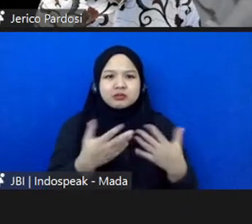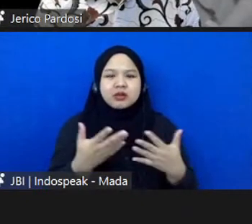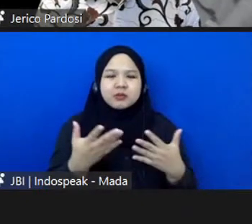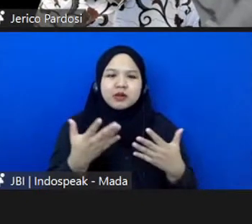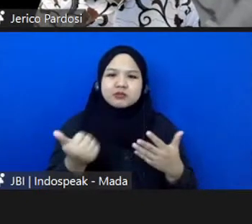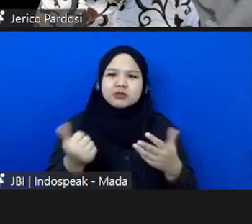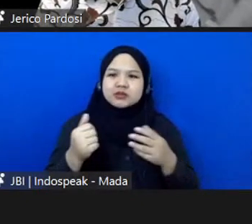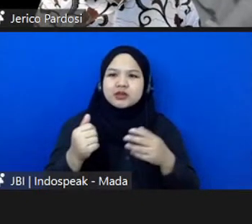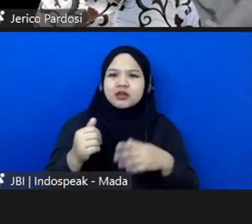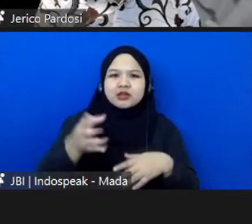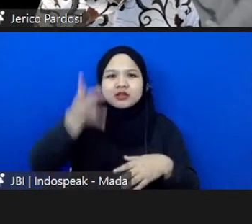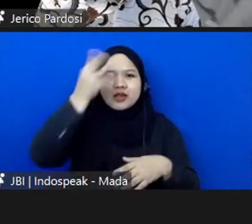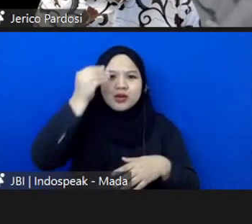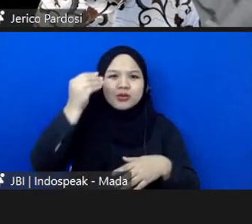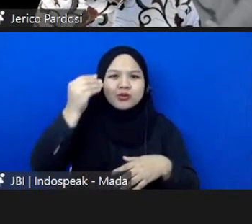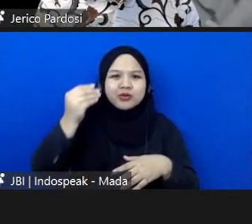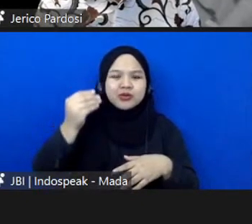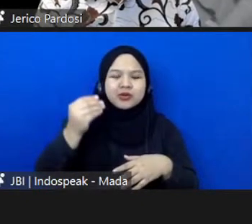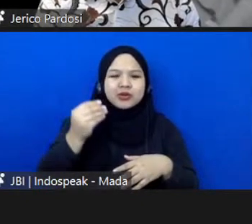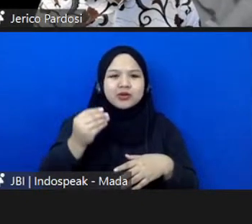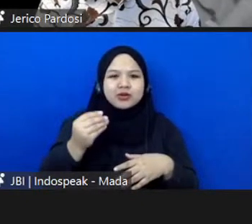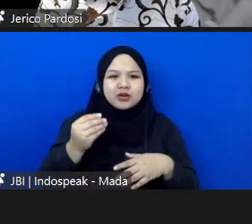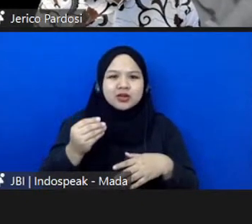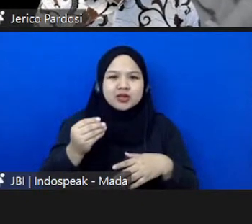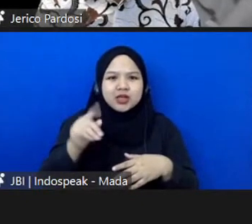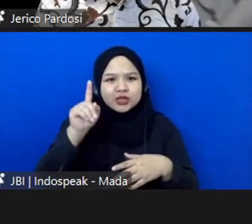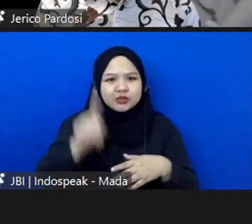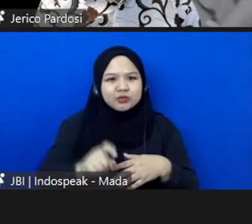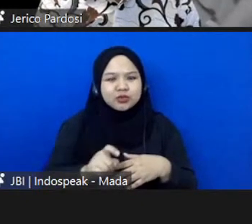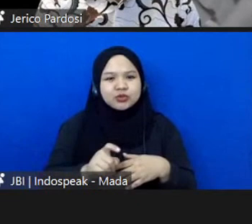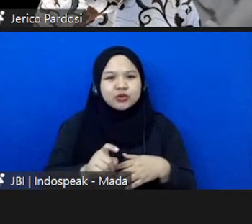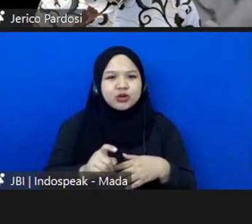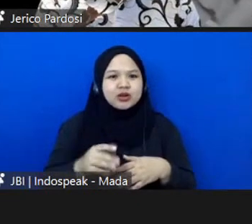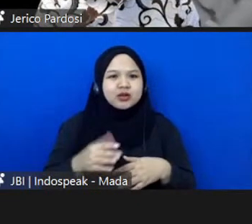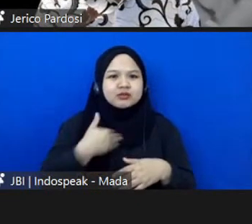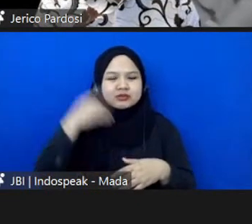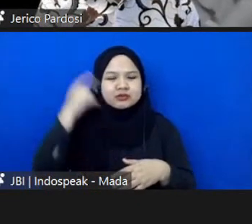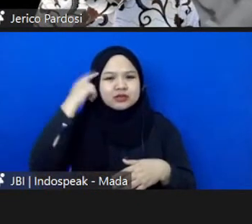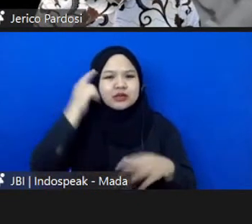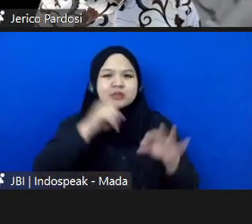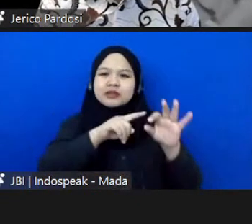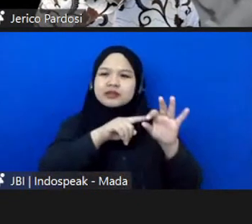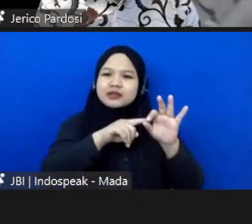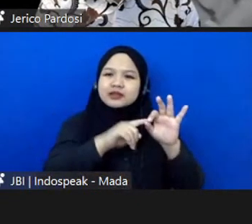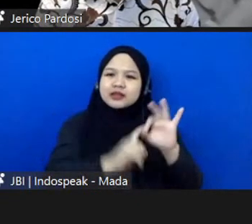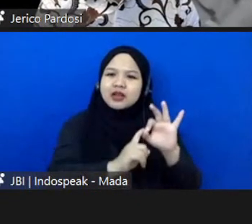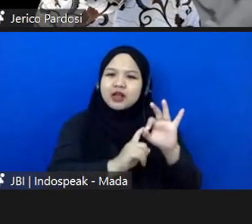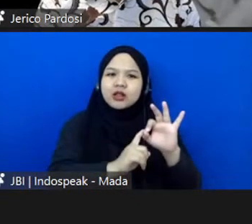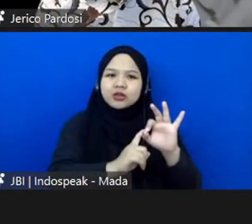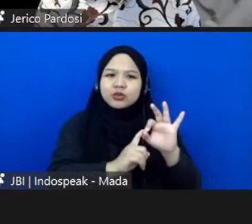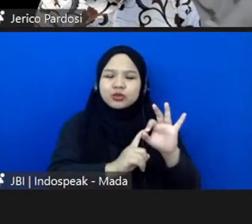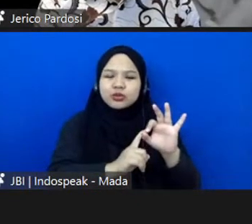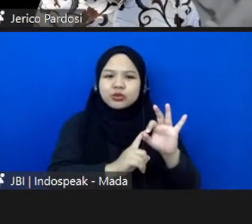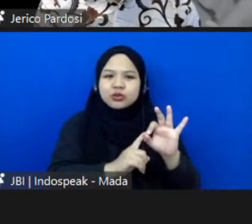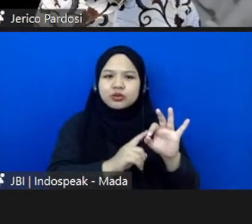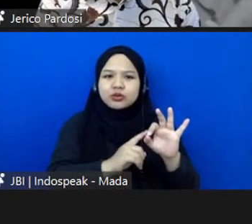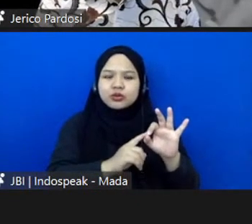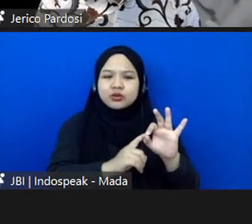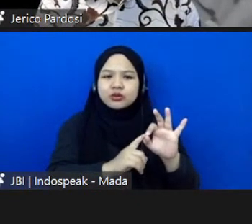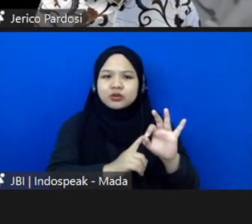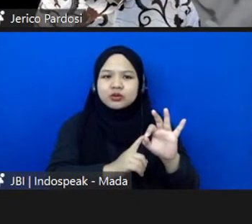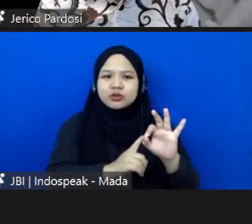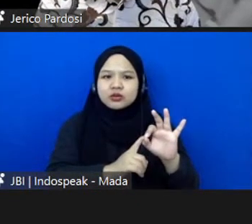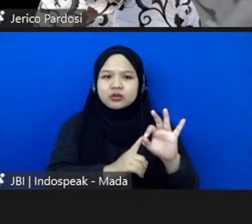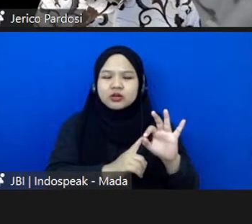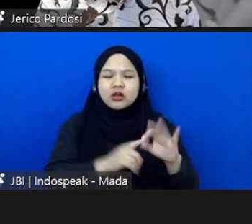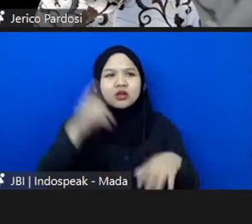how much care does it require? I just think it depends what are the